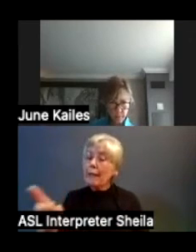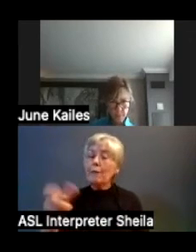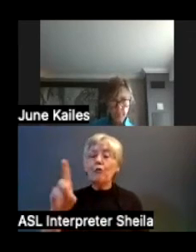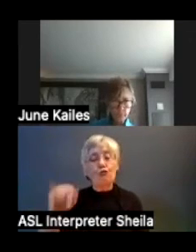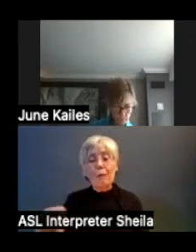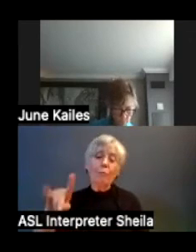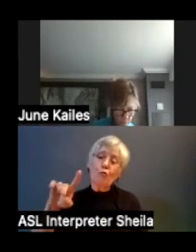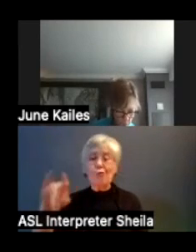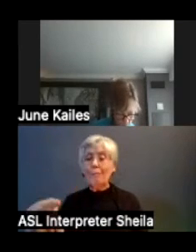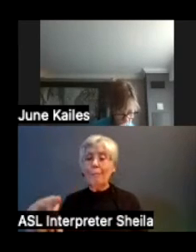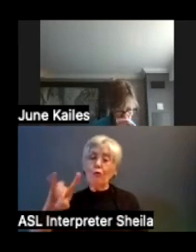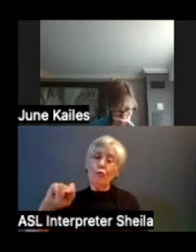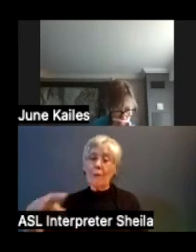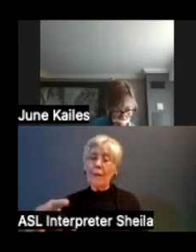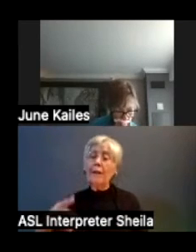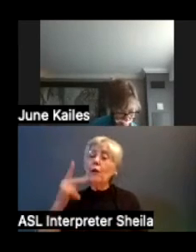burner.